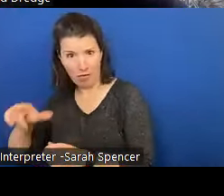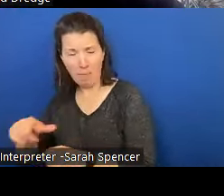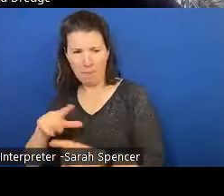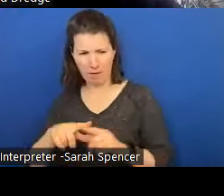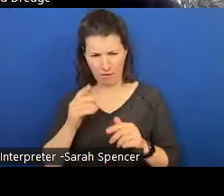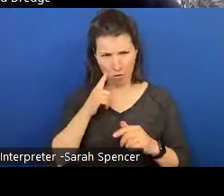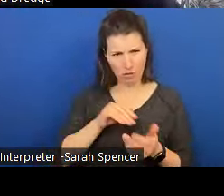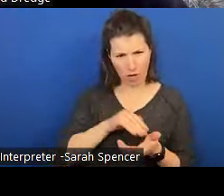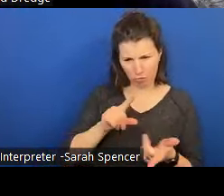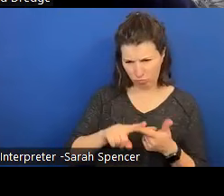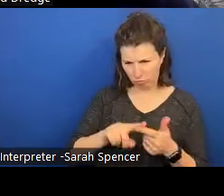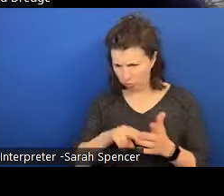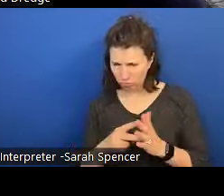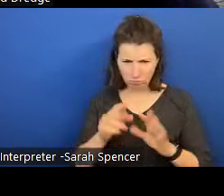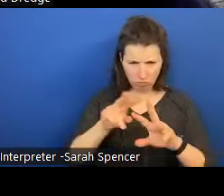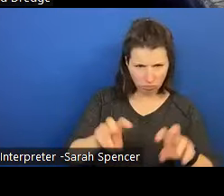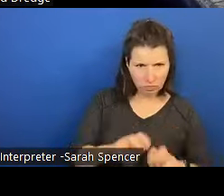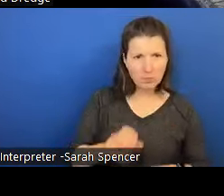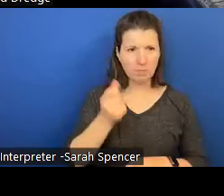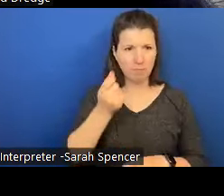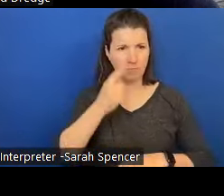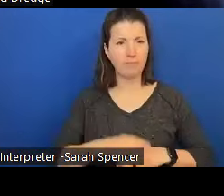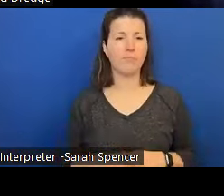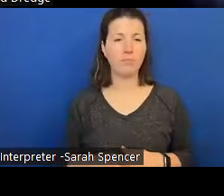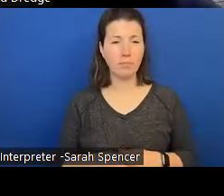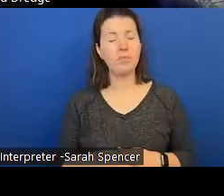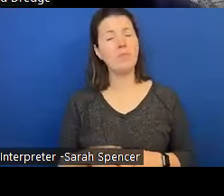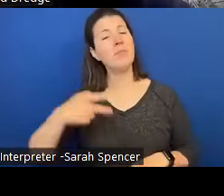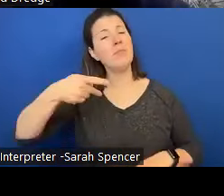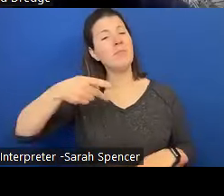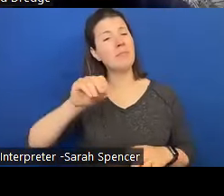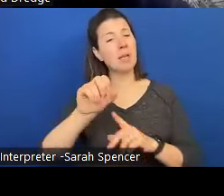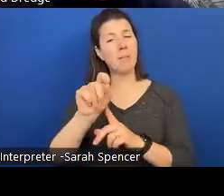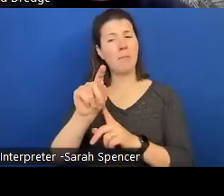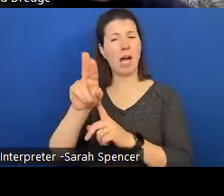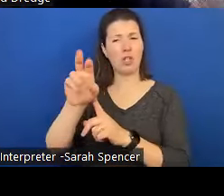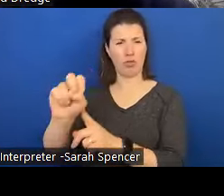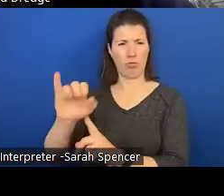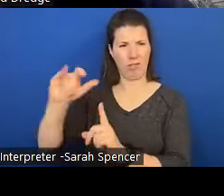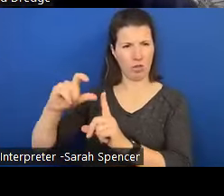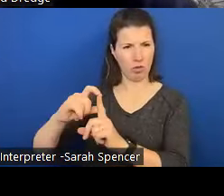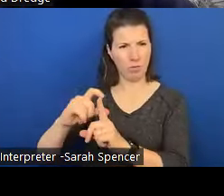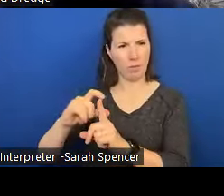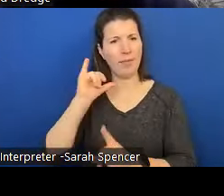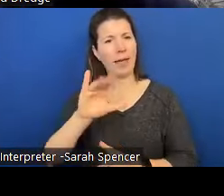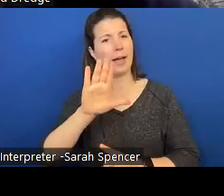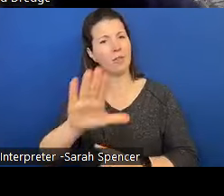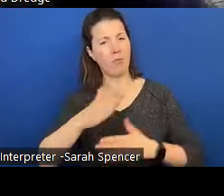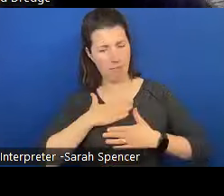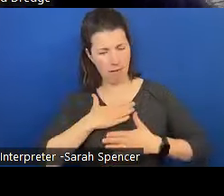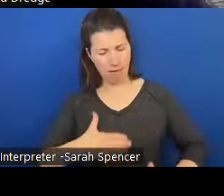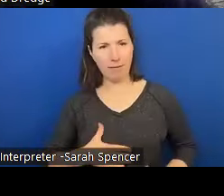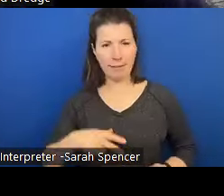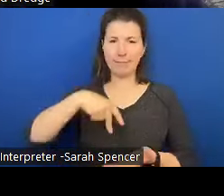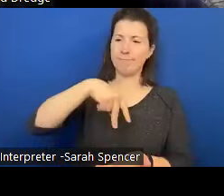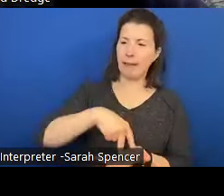So what's posture? Posture is just your sort of resting position of your body in space. So standing up, sitting, you